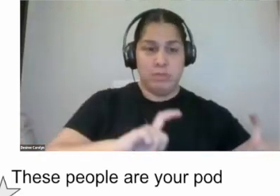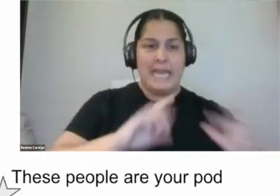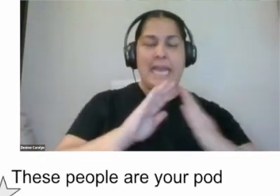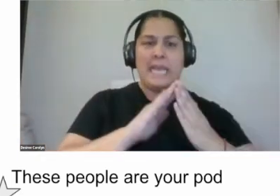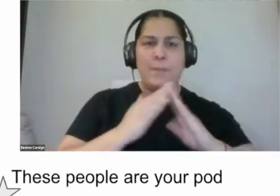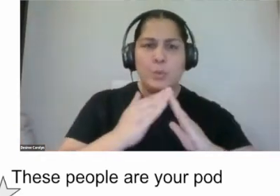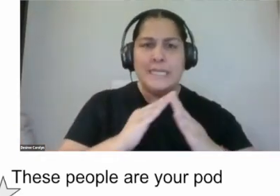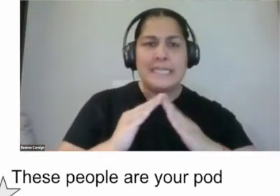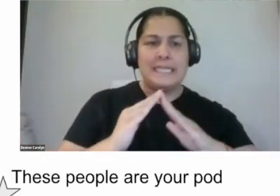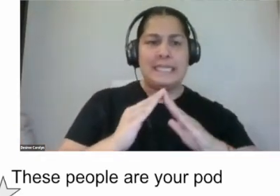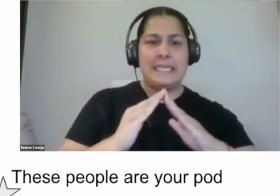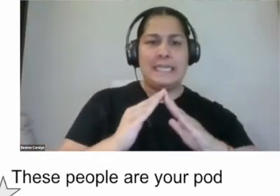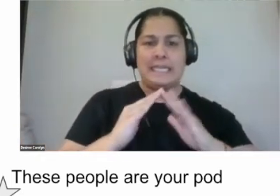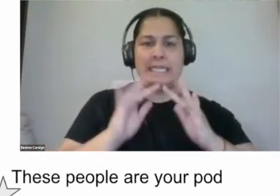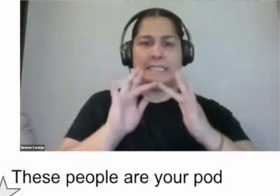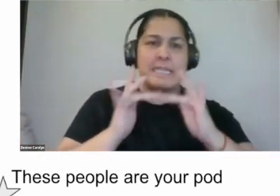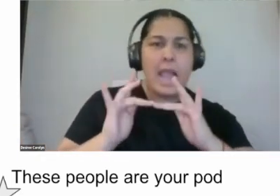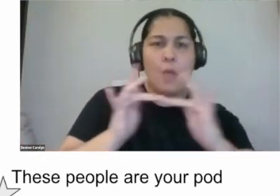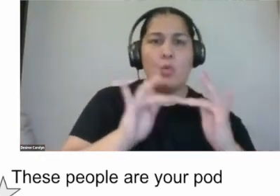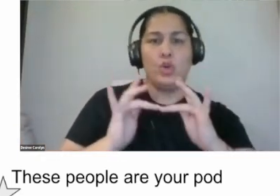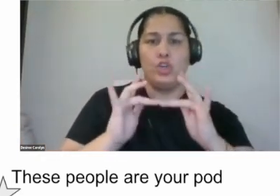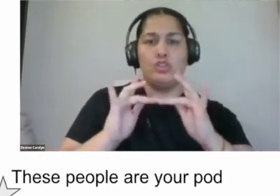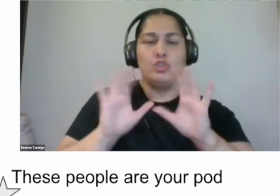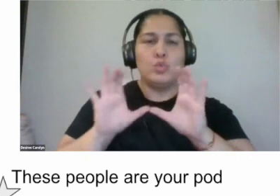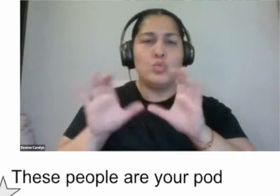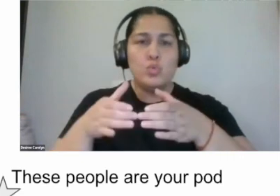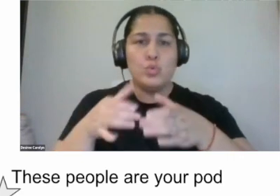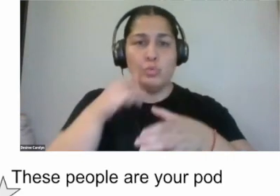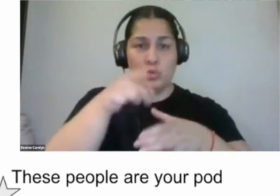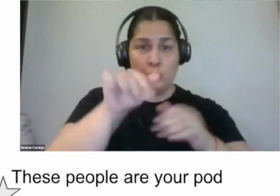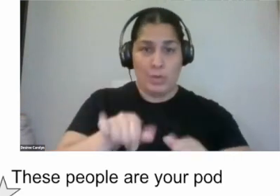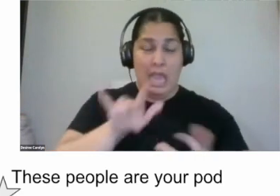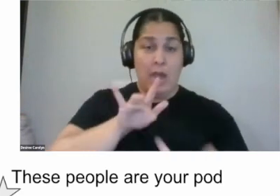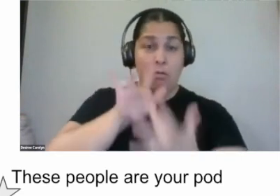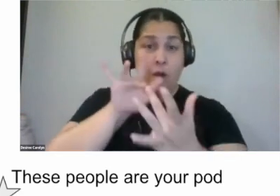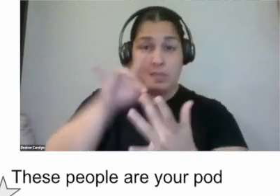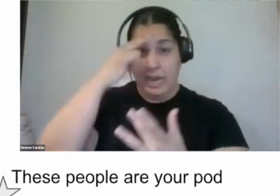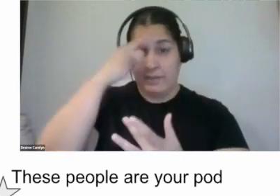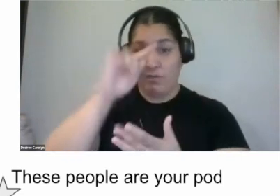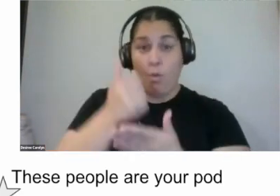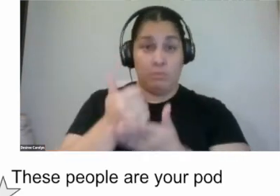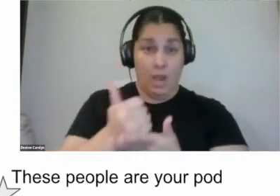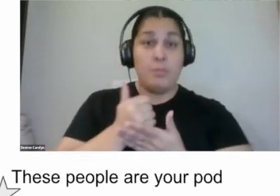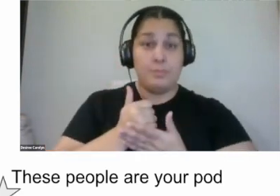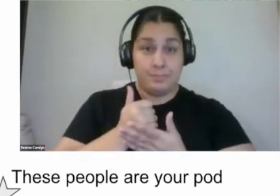networks, or groups that you can reach out to for help, right? That includes